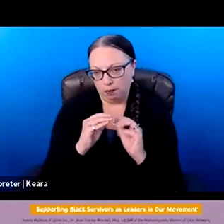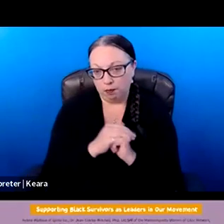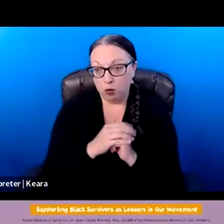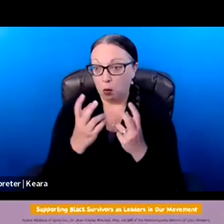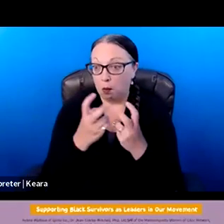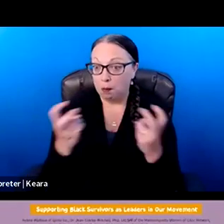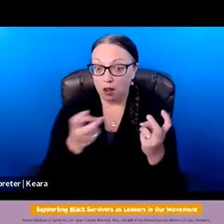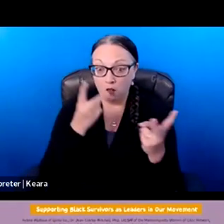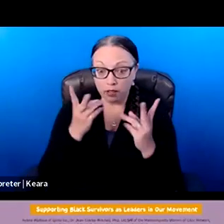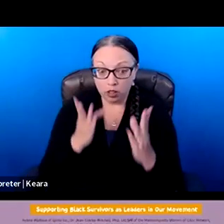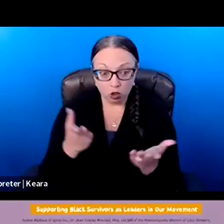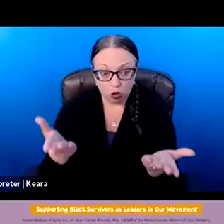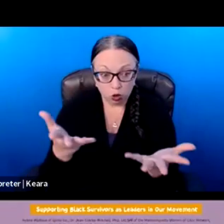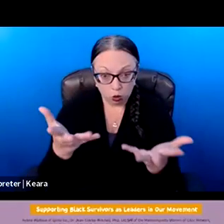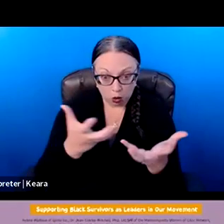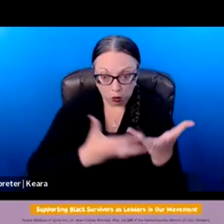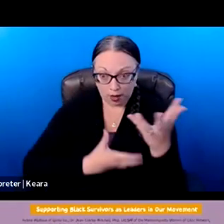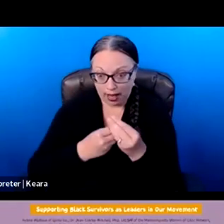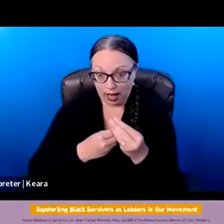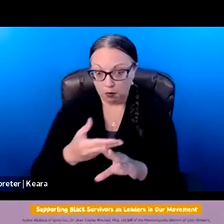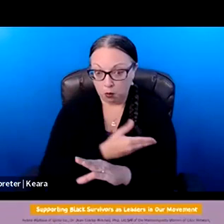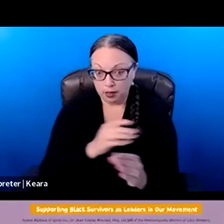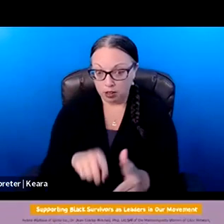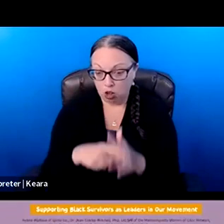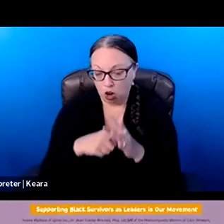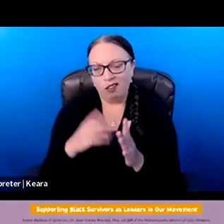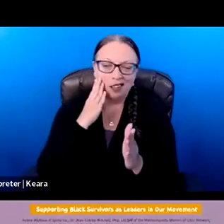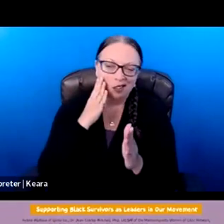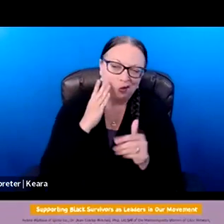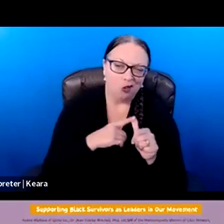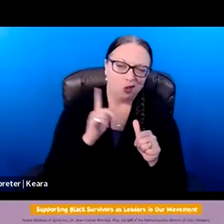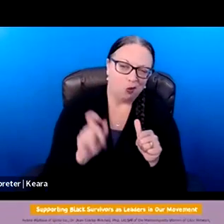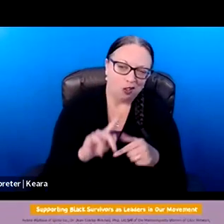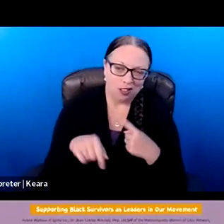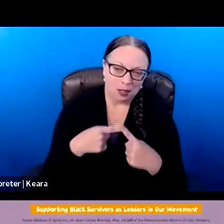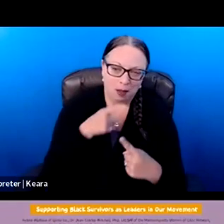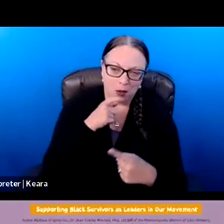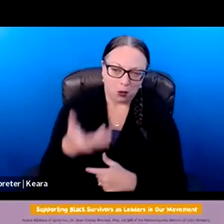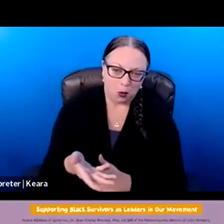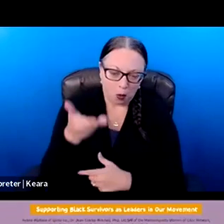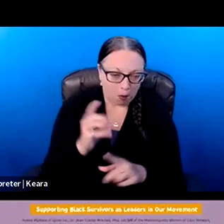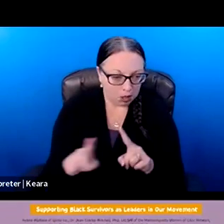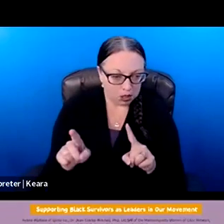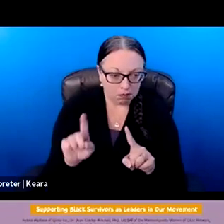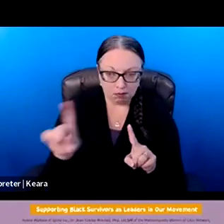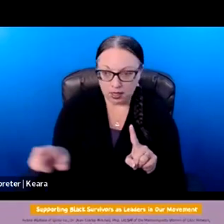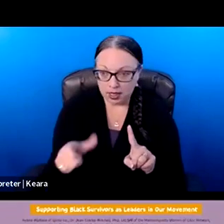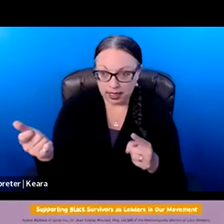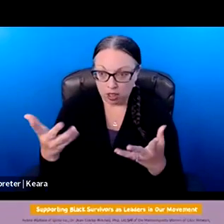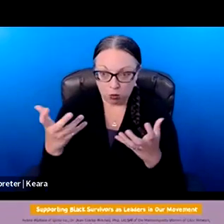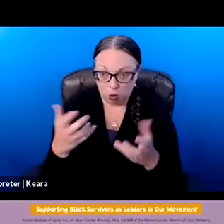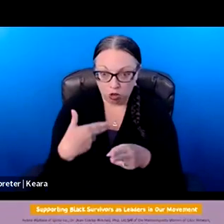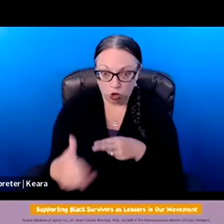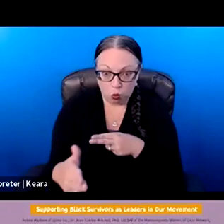add anything before I jump in? I know our first question sort of gets us to who you are, but anything you wanted to just quickly start with?